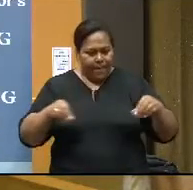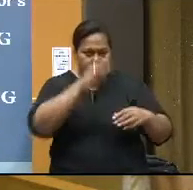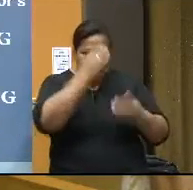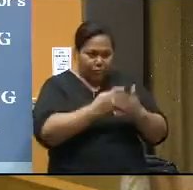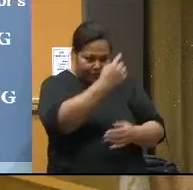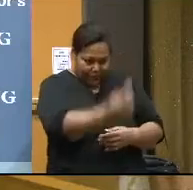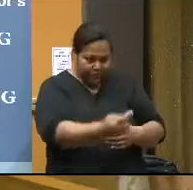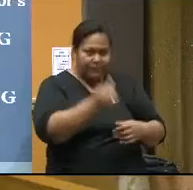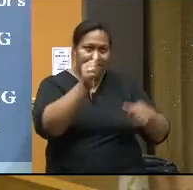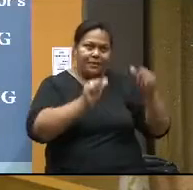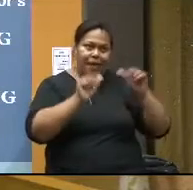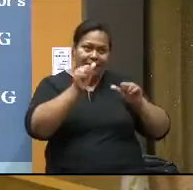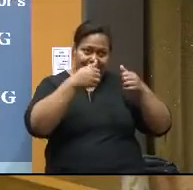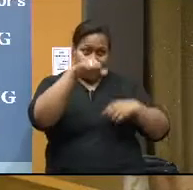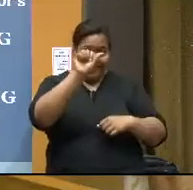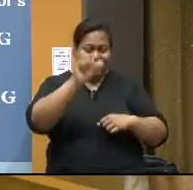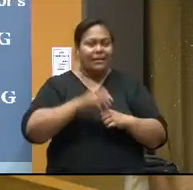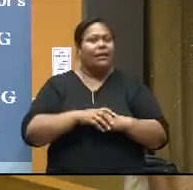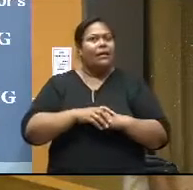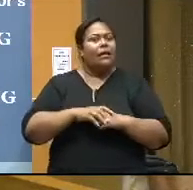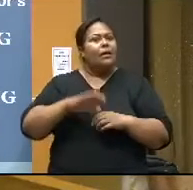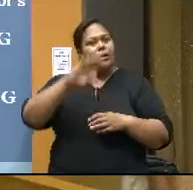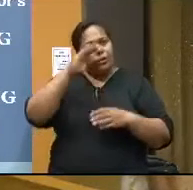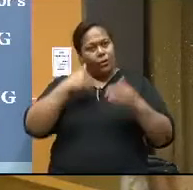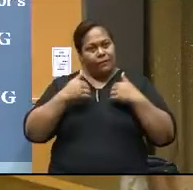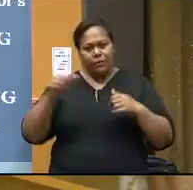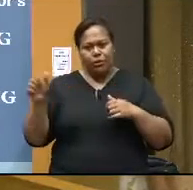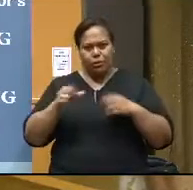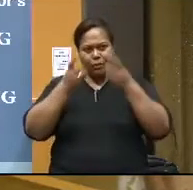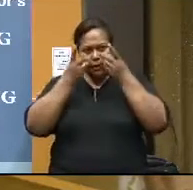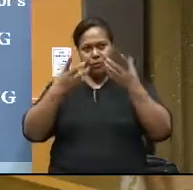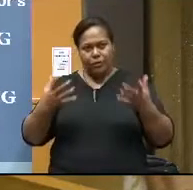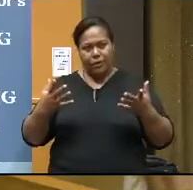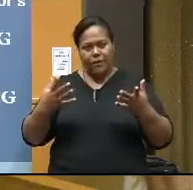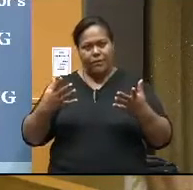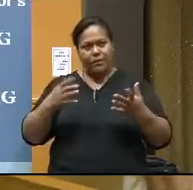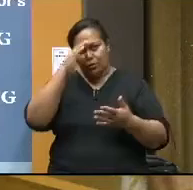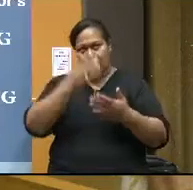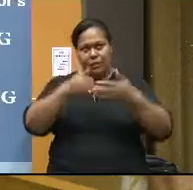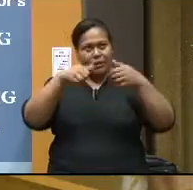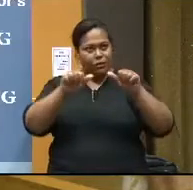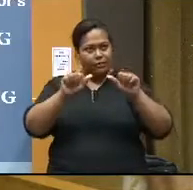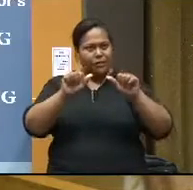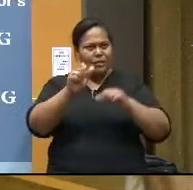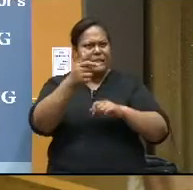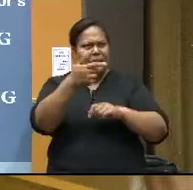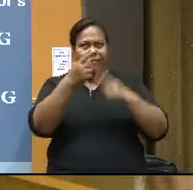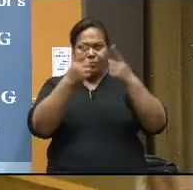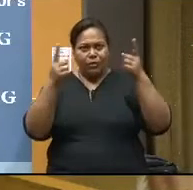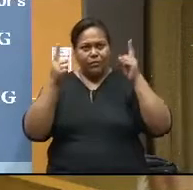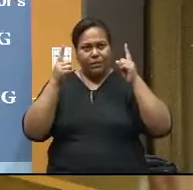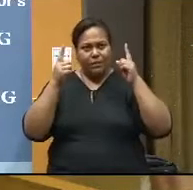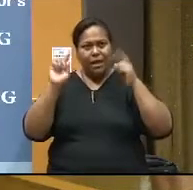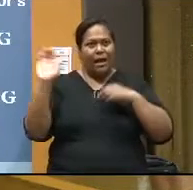success. The university should demonstrate student achievement of the 7 graduate outcomes across